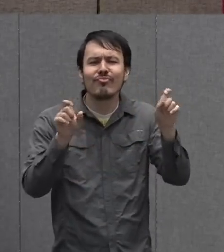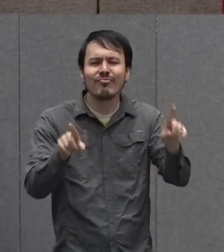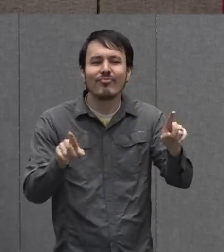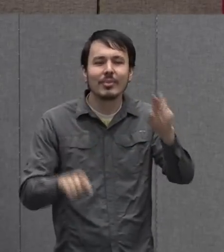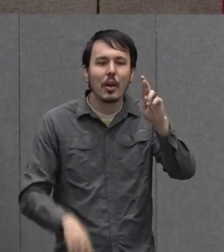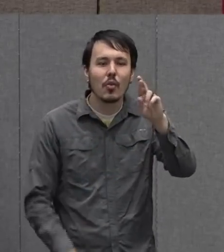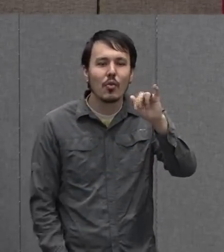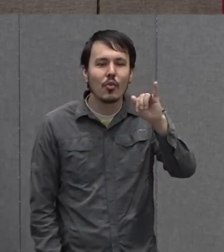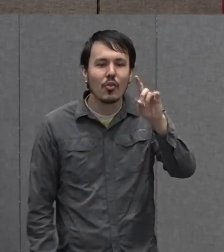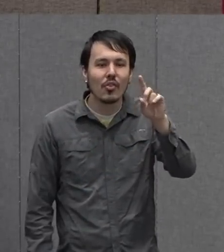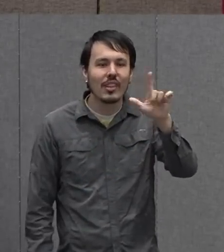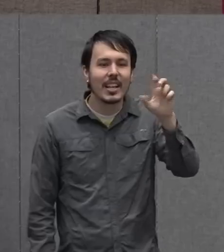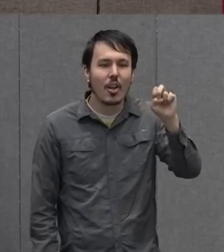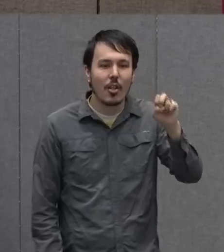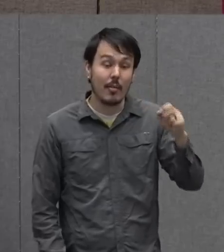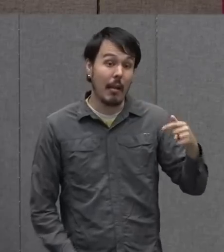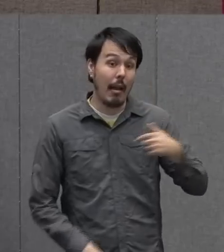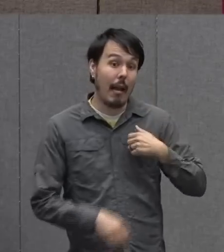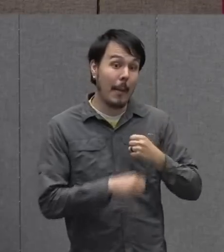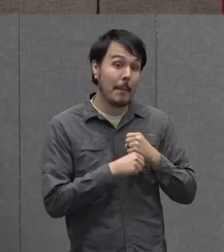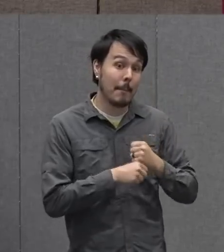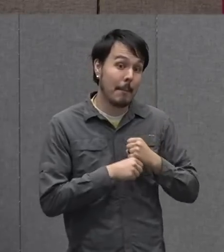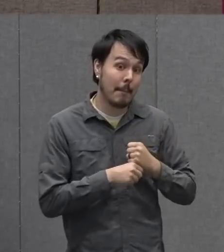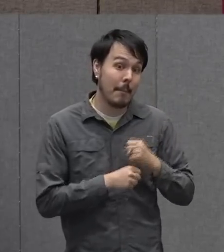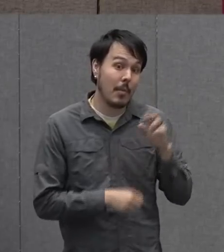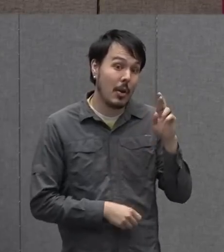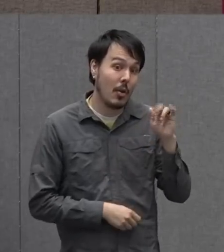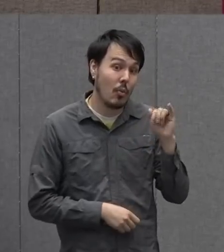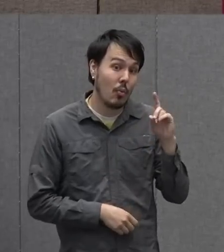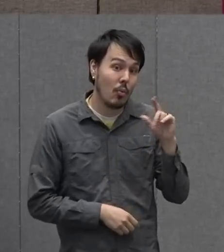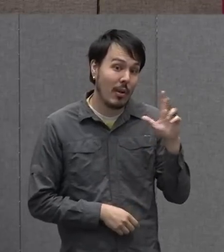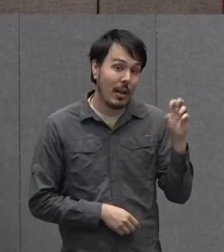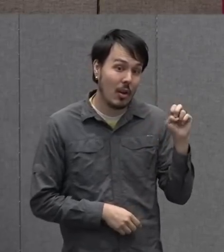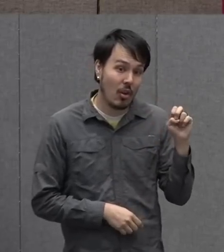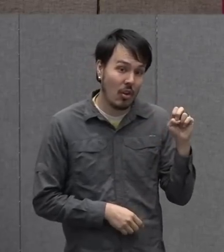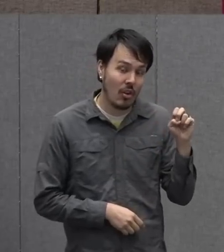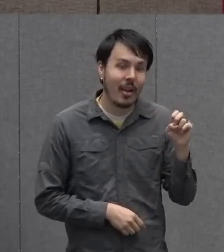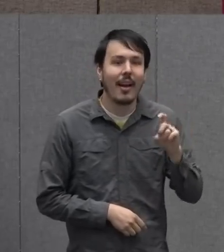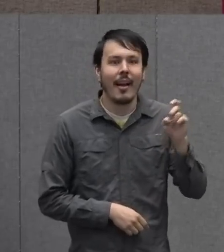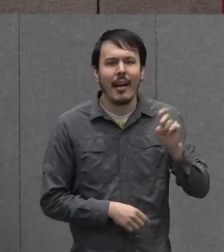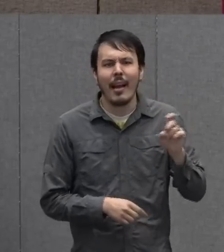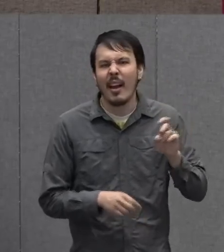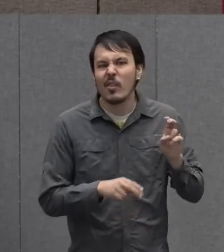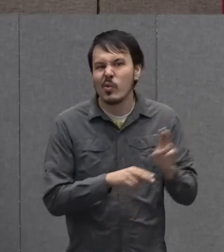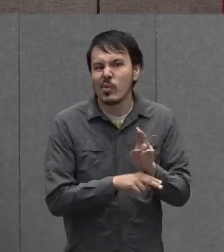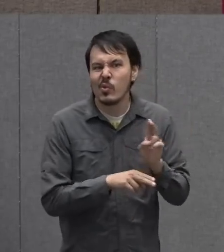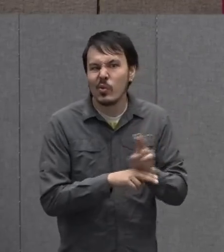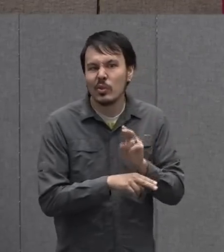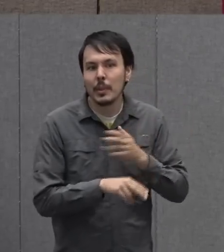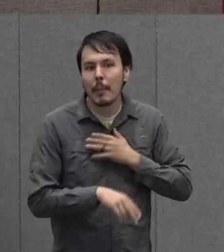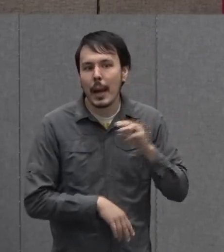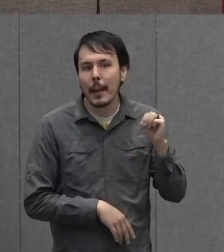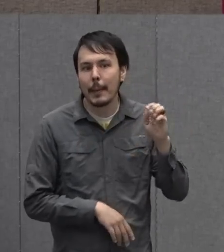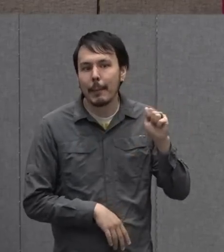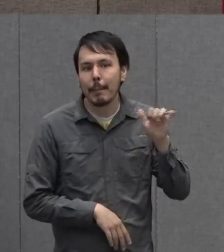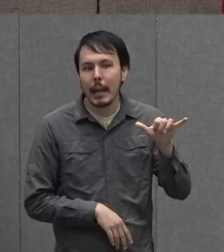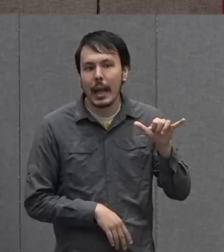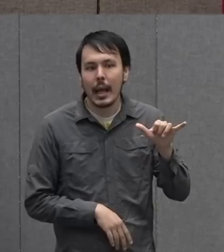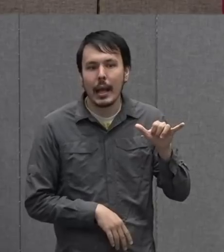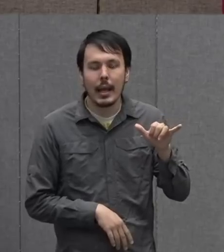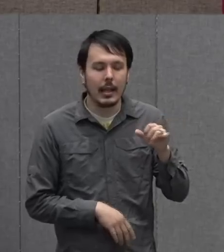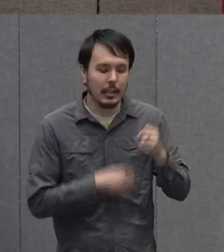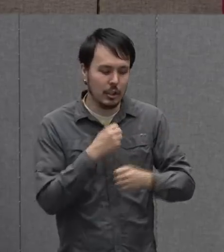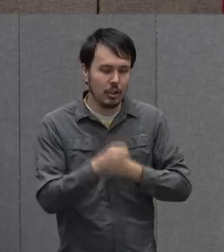Now, I made some riddles that I have to use my May 2020 calendar